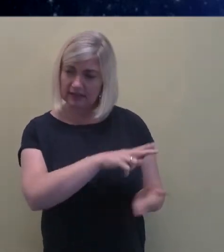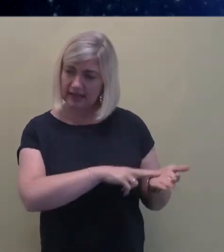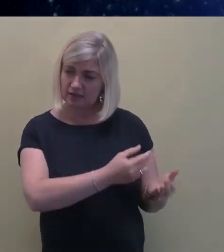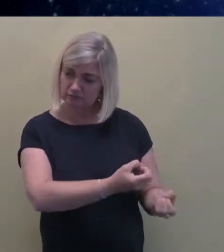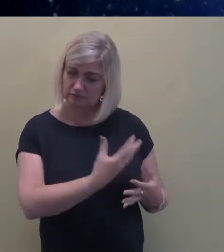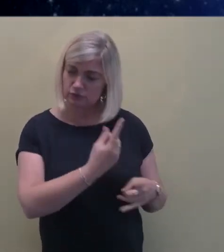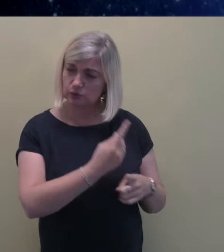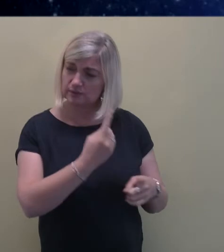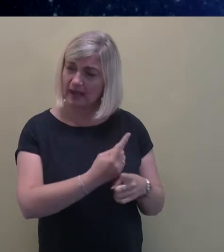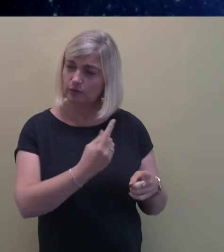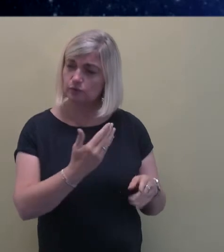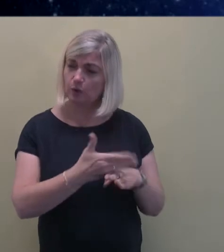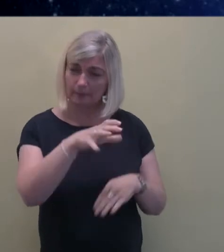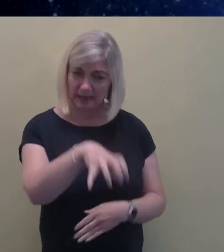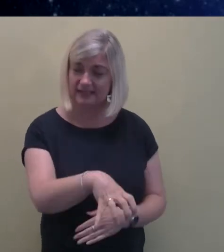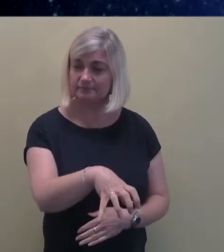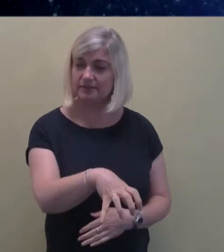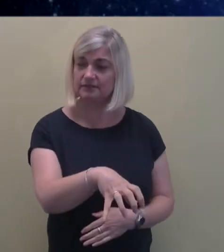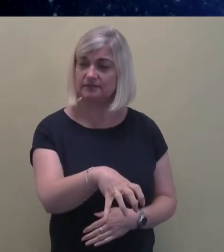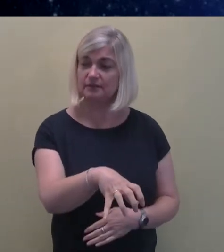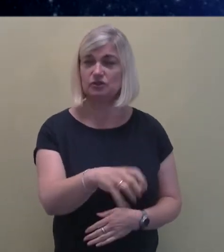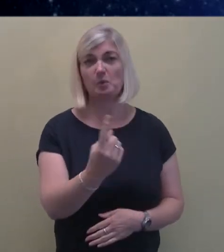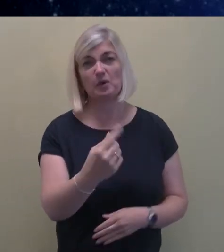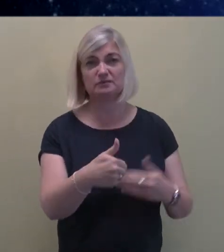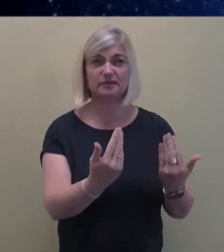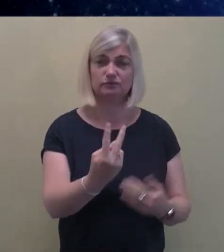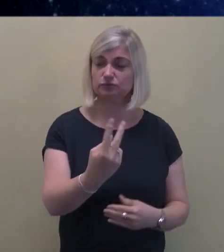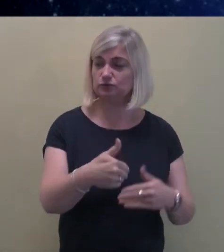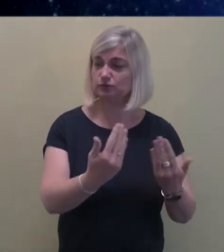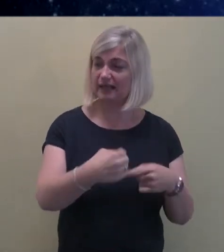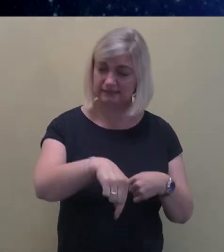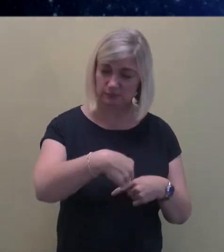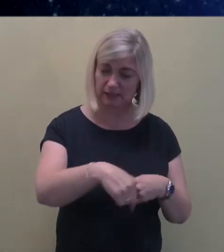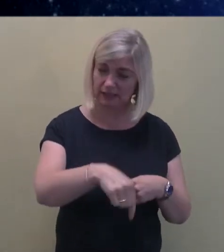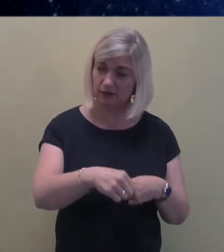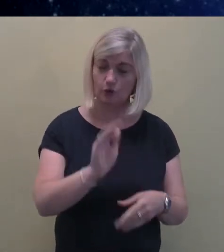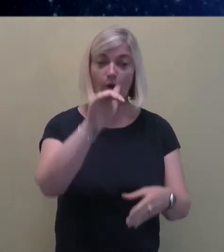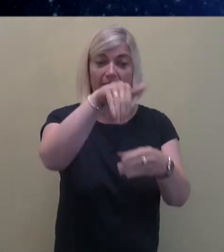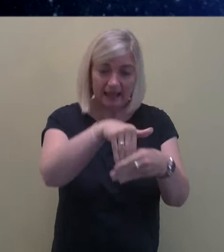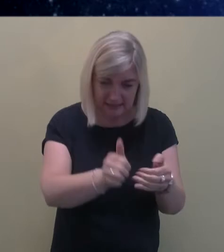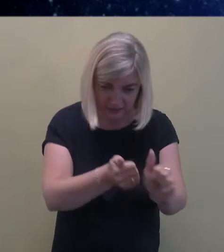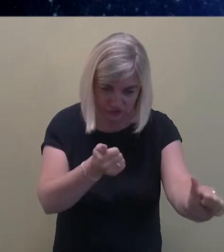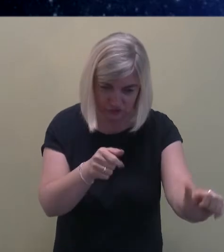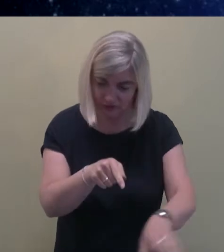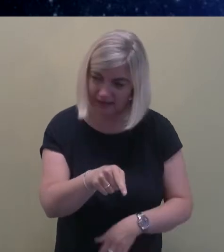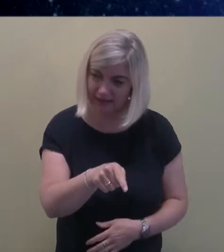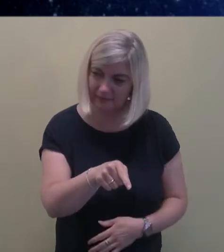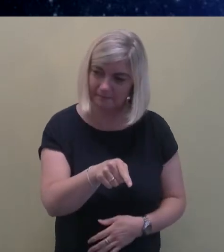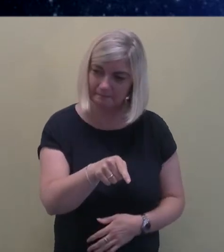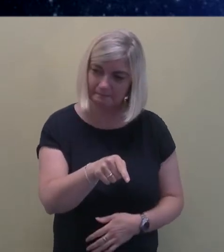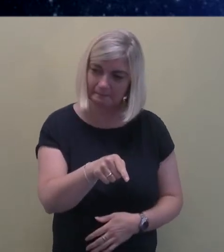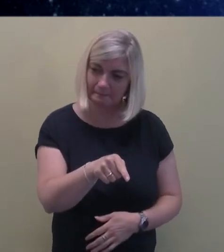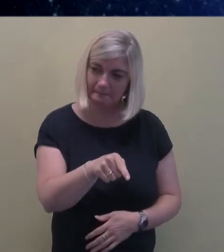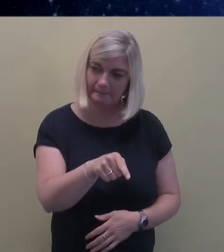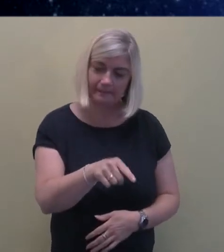investment been made into computing. We have 2 big Cisco labs, and these are